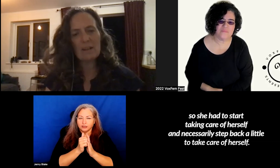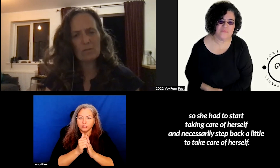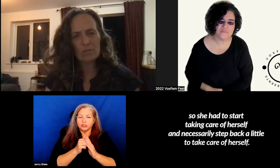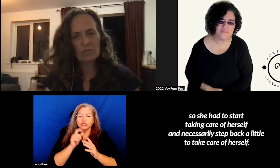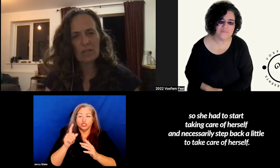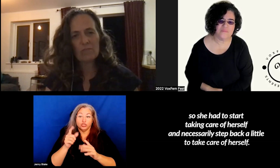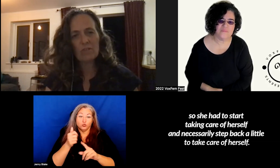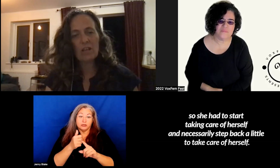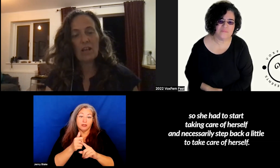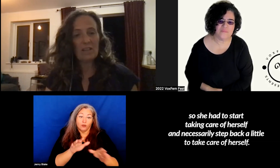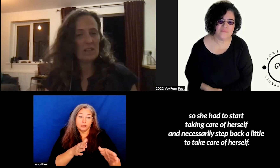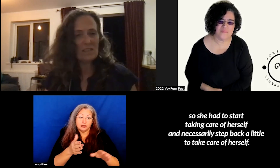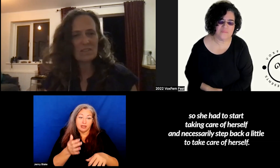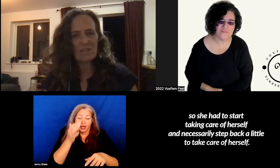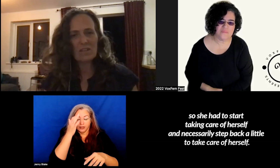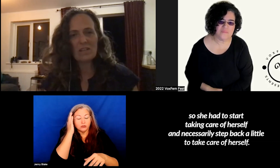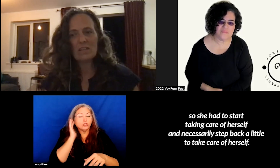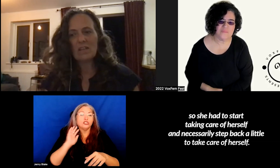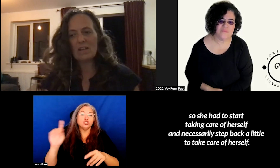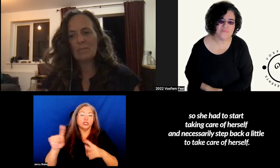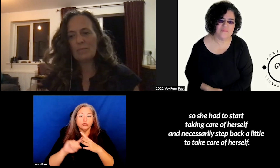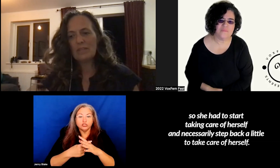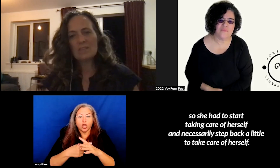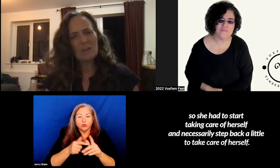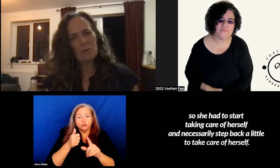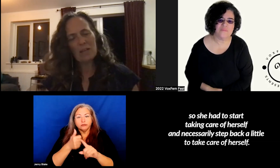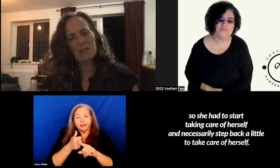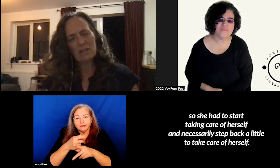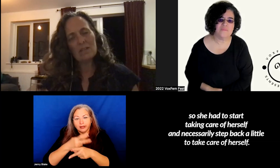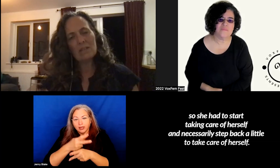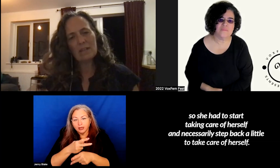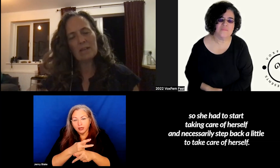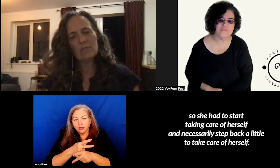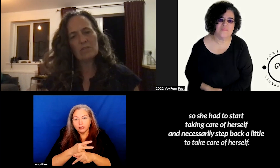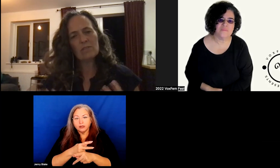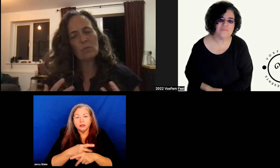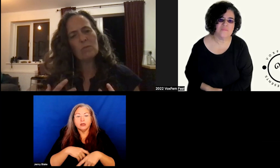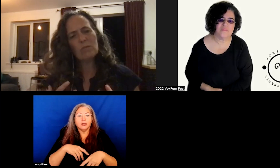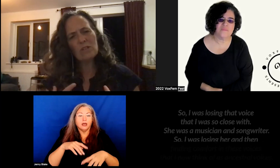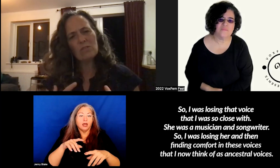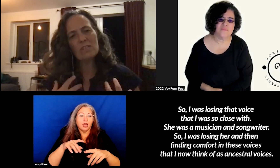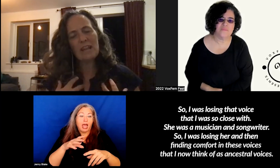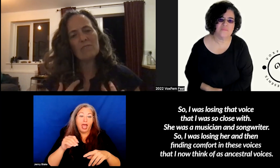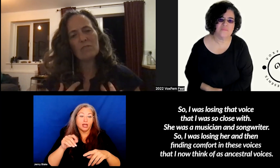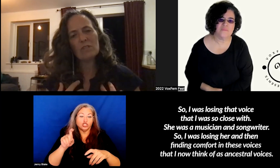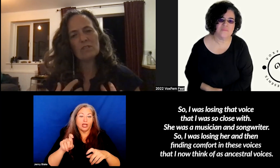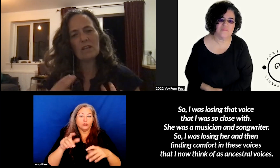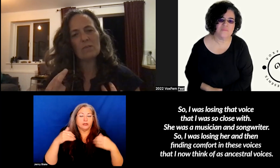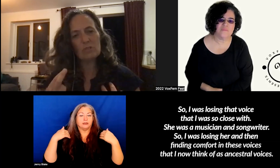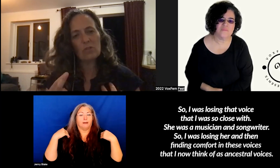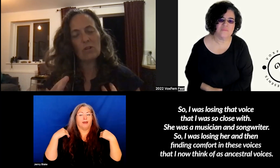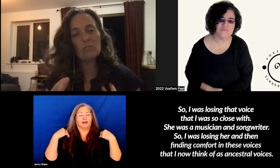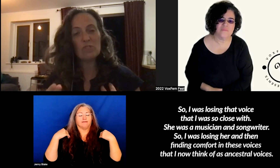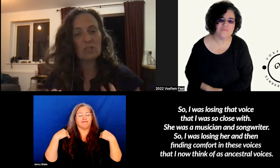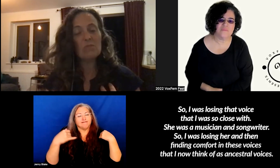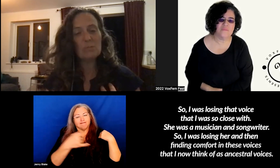taking care of herself and necessarily step back a little to take care of herself. So I was losing that voice that I